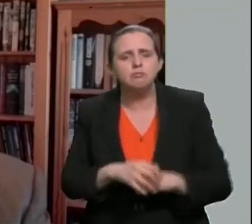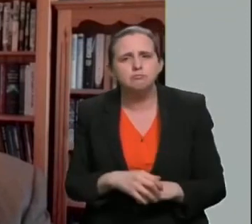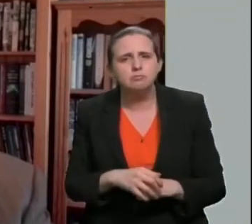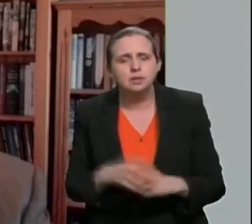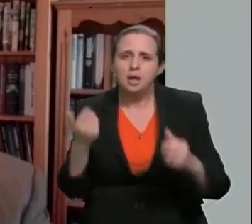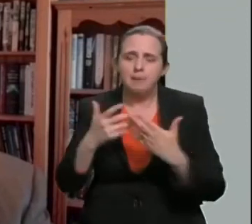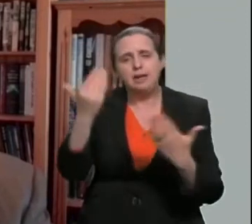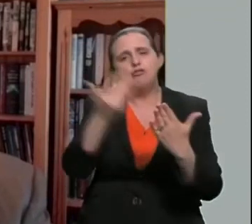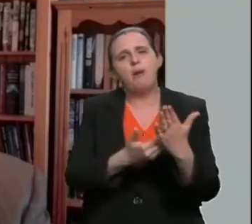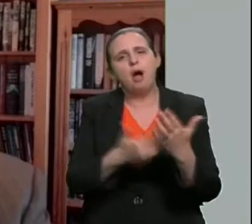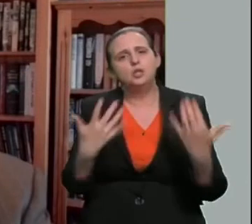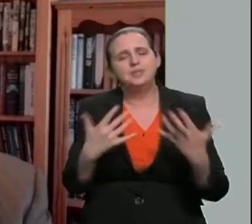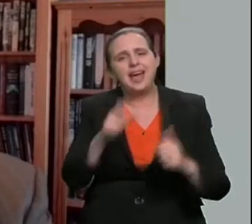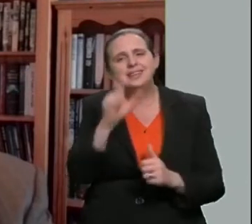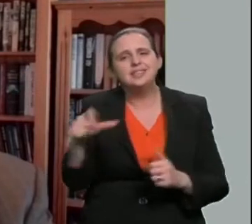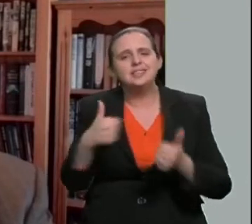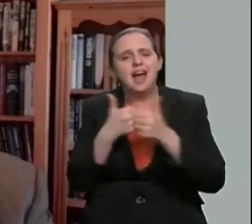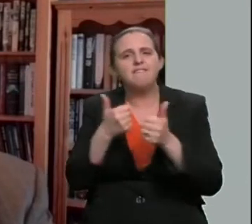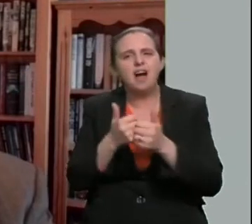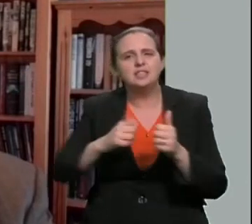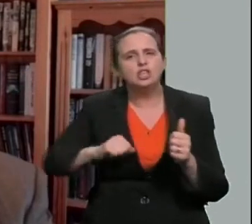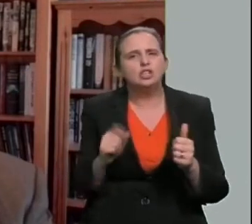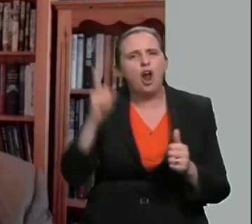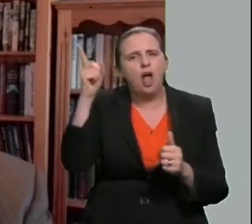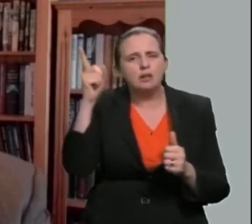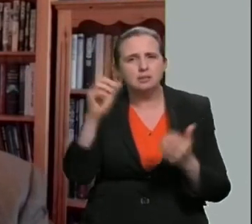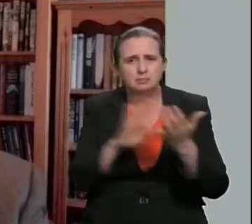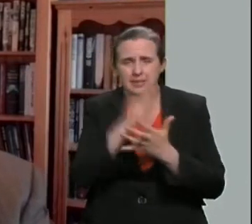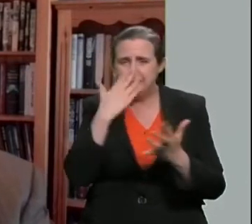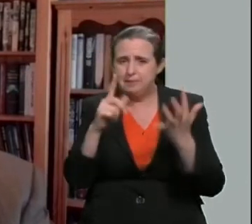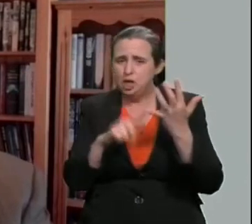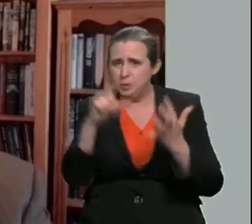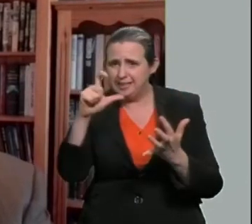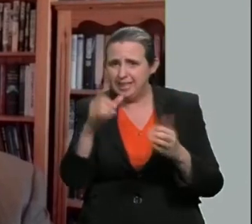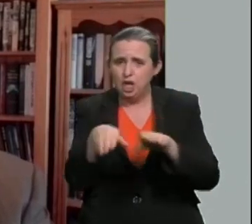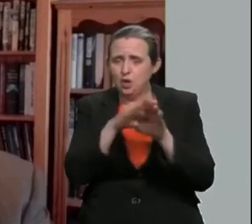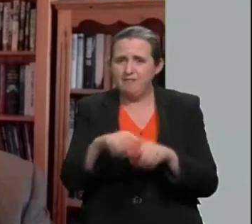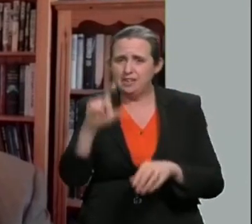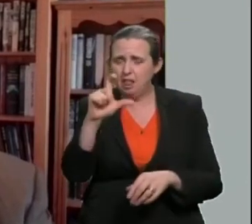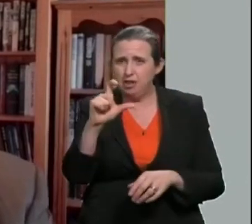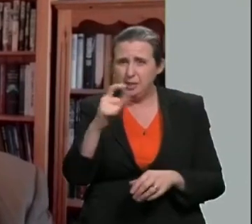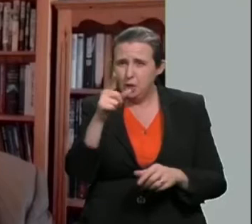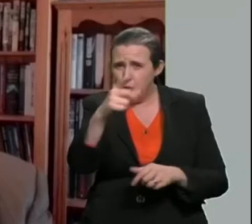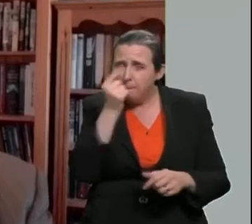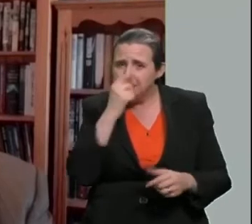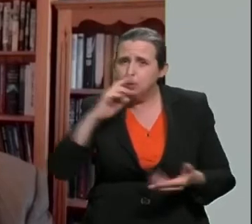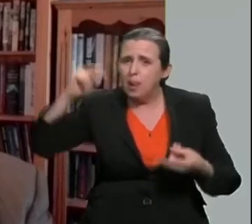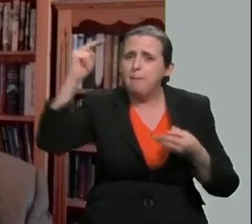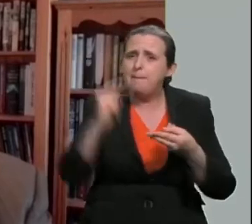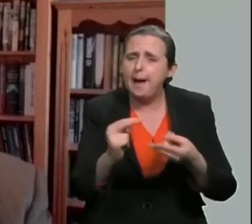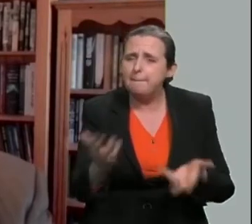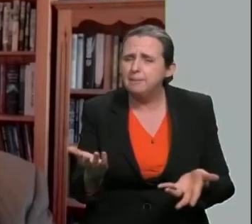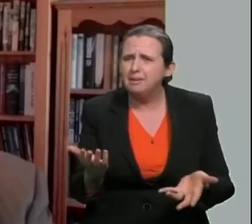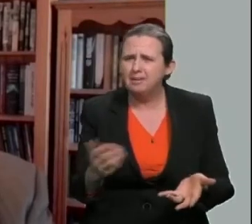Scotland warned that Tory cuts could reduce the value of universal credit by as much as a quarter just when people need this money the